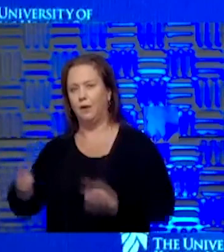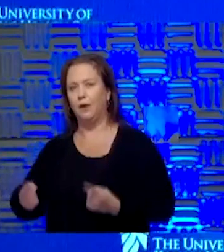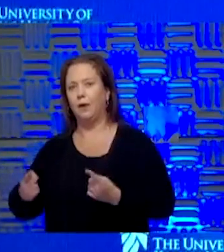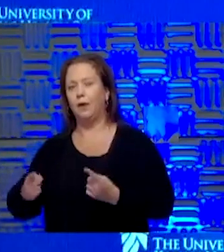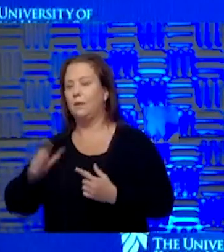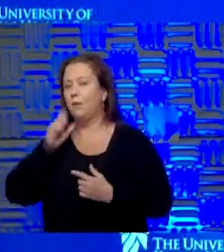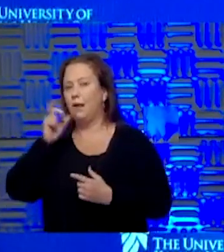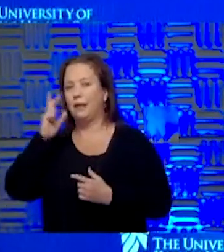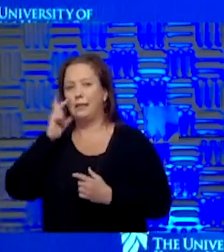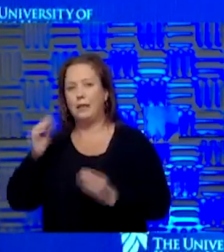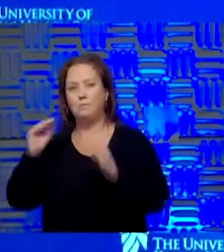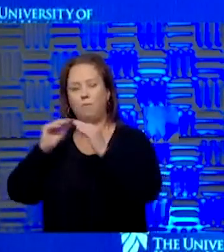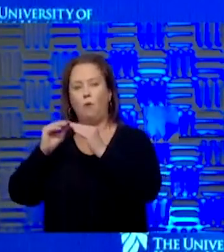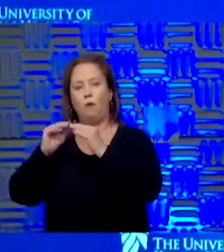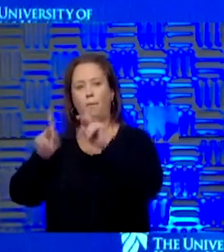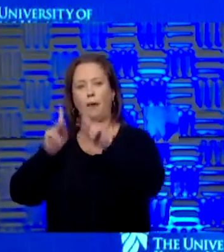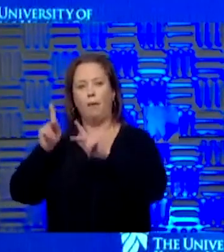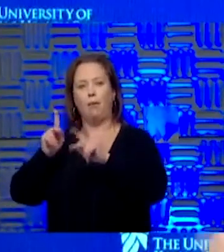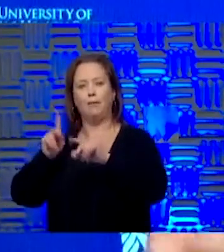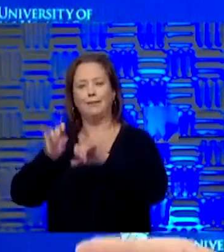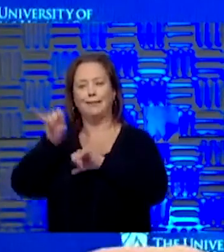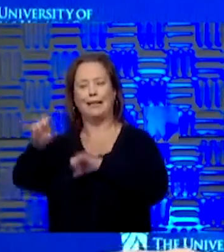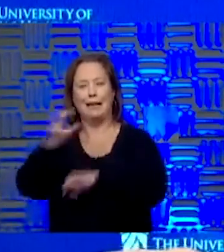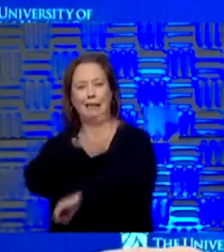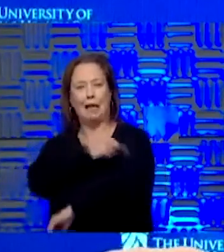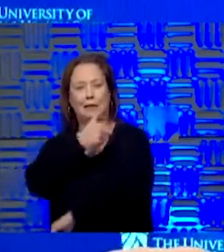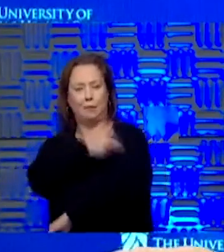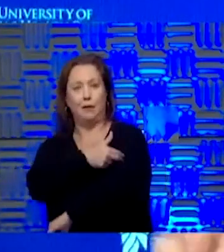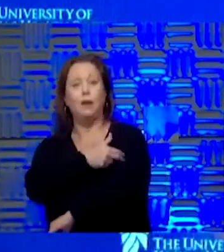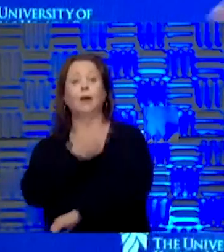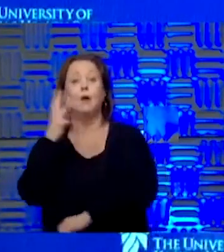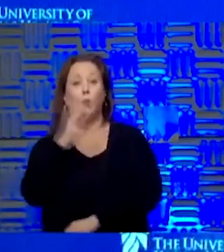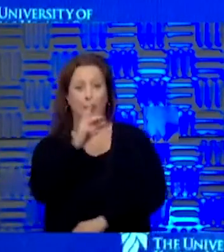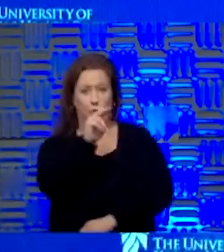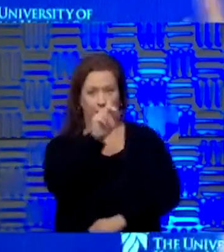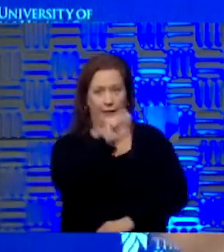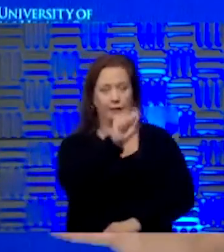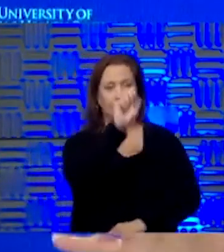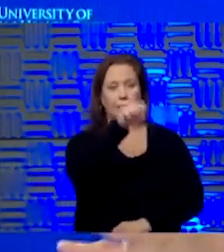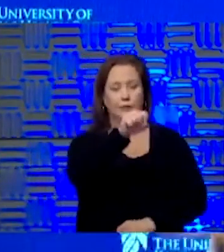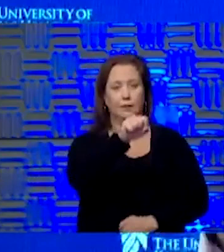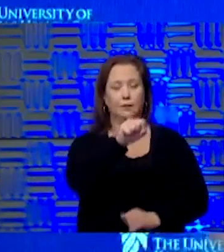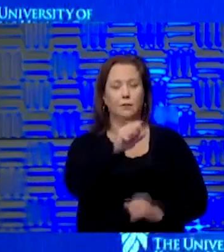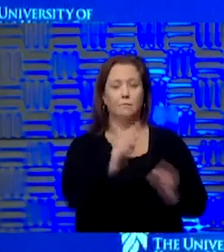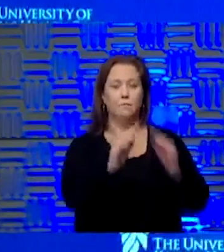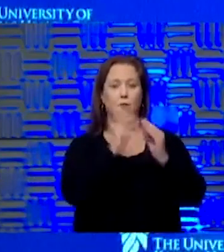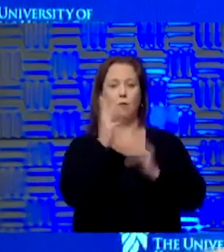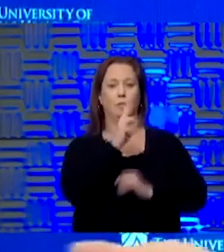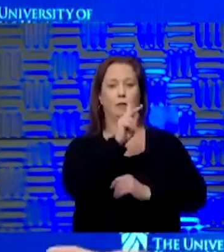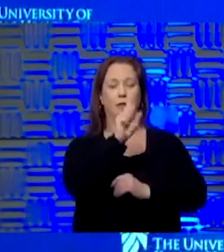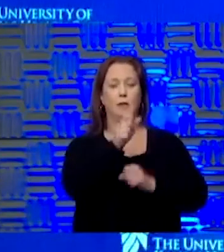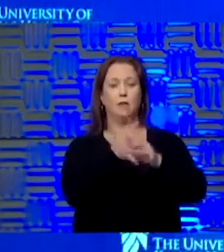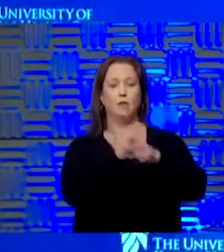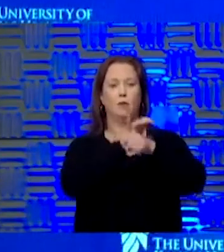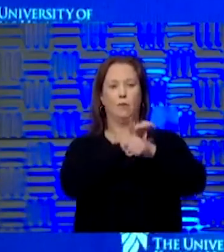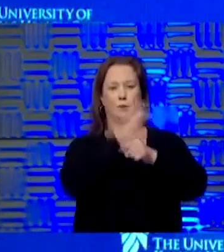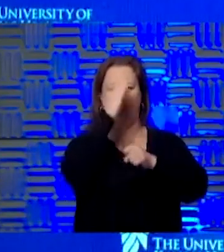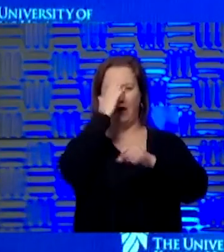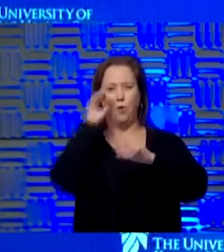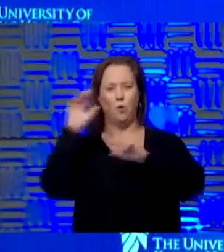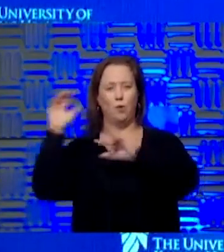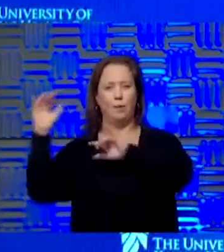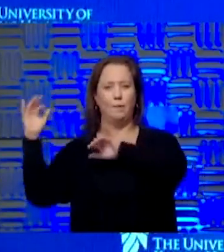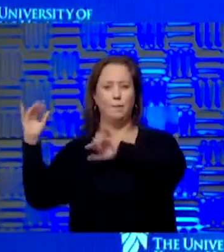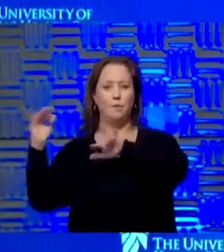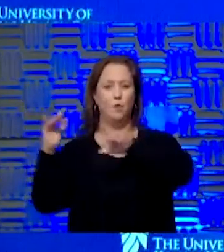we're not seeing more people in hospital beds. We have out in western Kansas where clearly there's been, I mean, the coronavirus we knew is going to move from